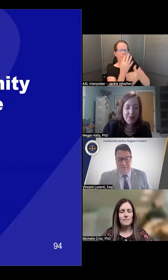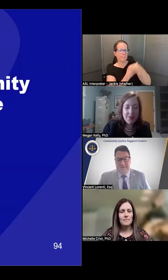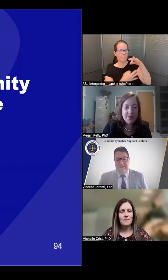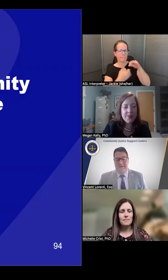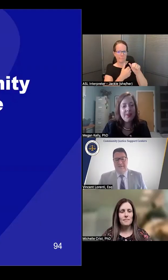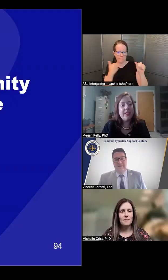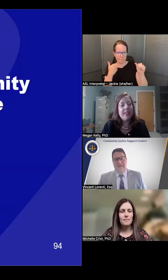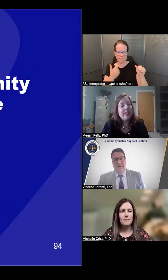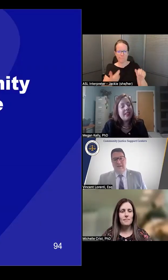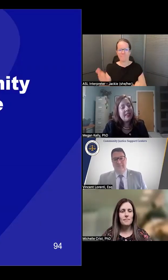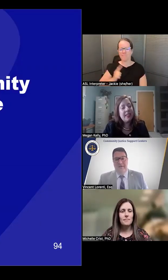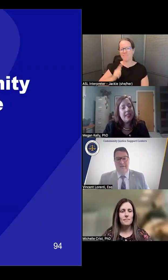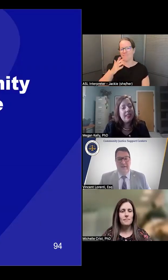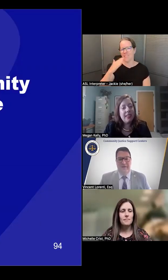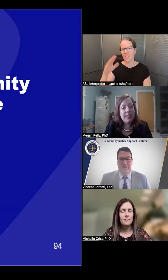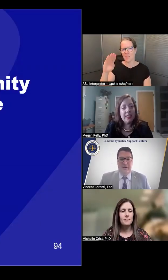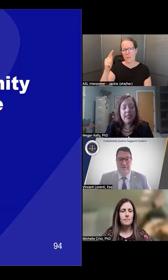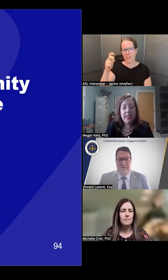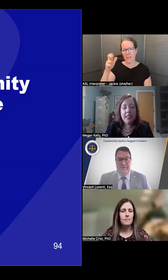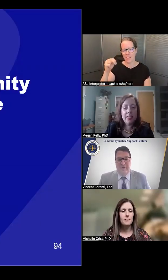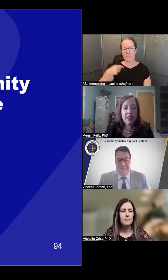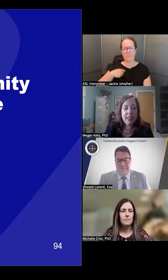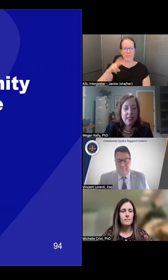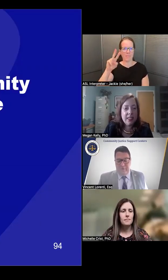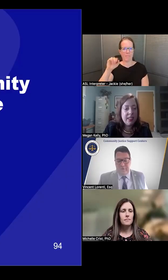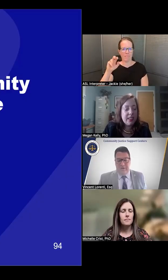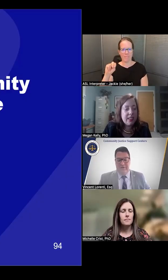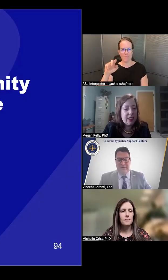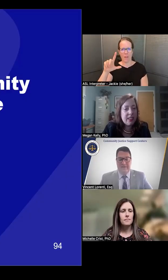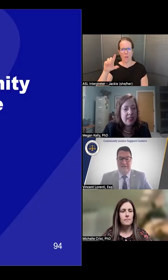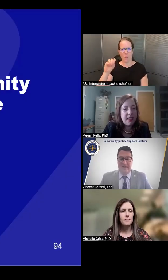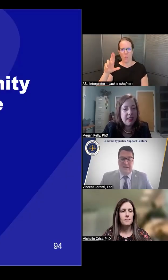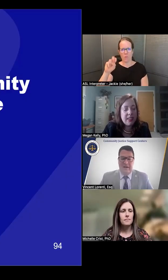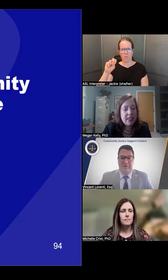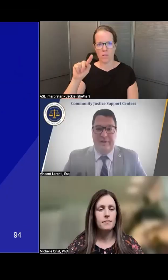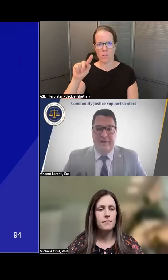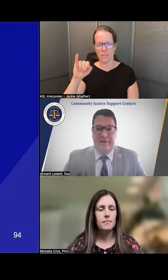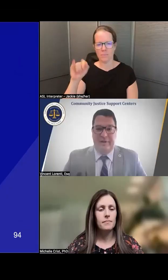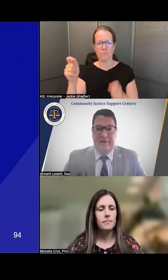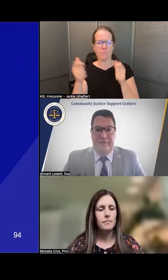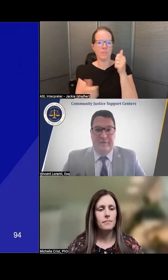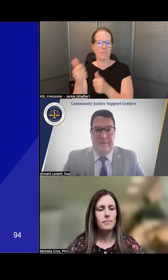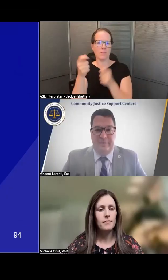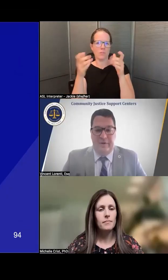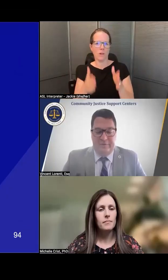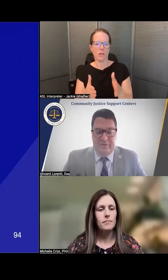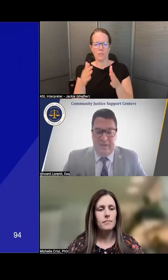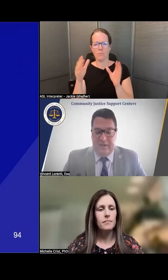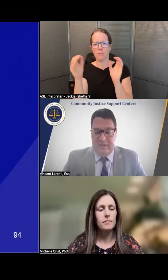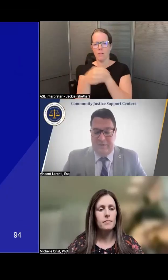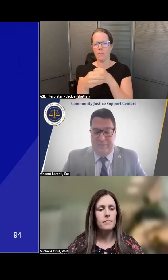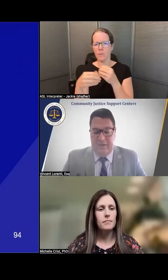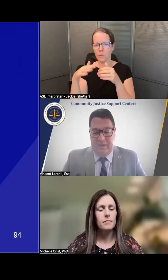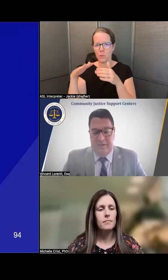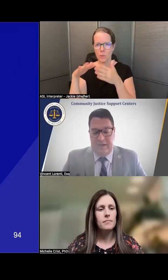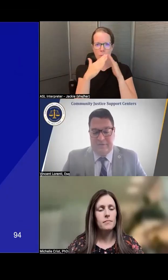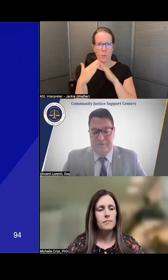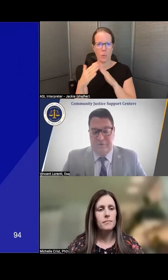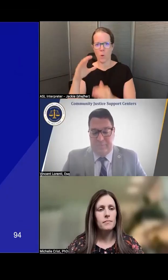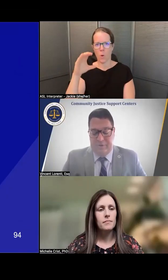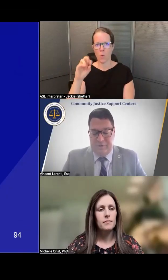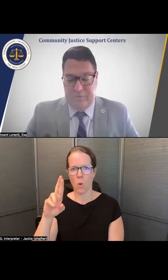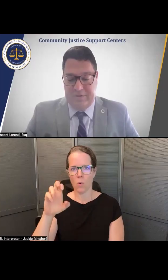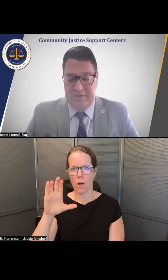Vin Lorenti. I am the Executive Director of the Office of Community Corrections. I'm really thankful to be with all of you today. I want to thank